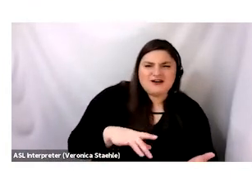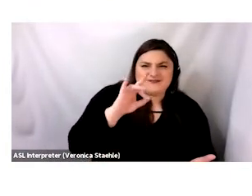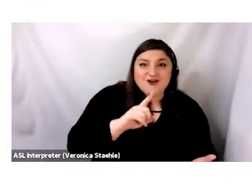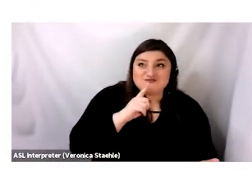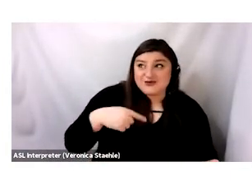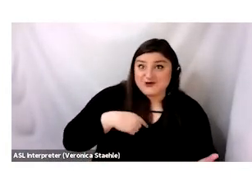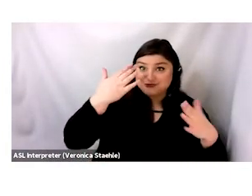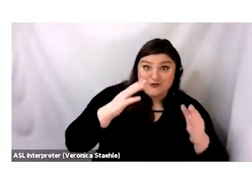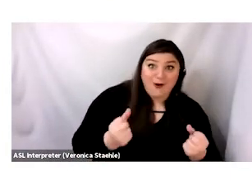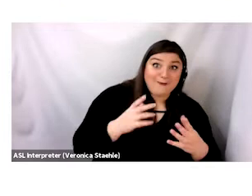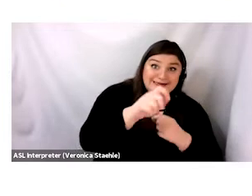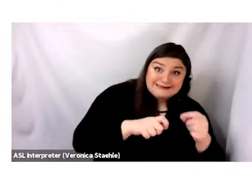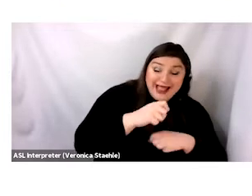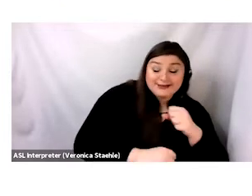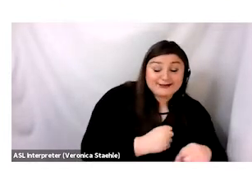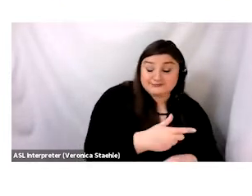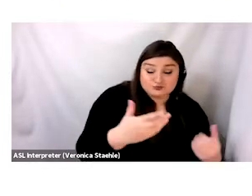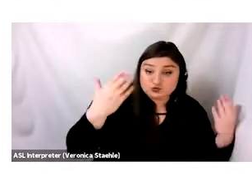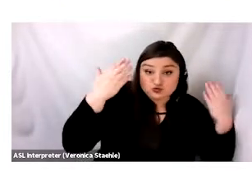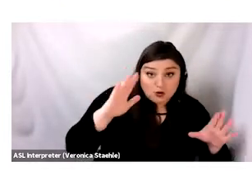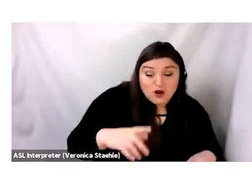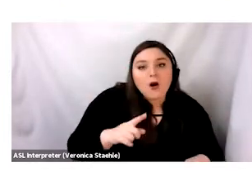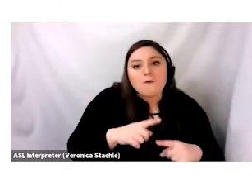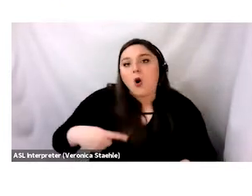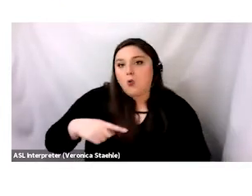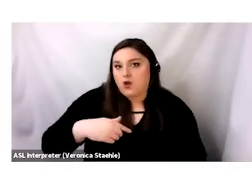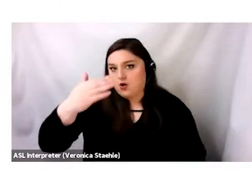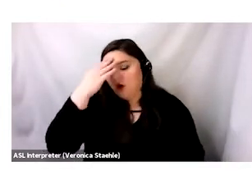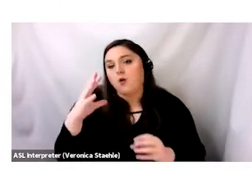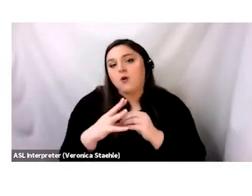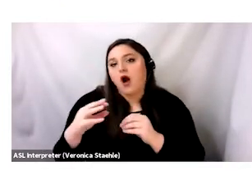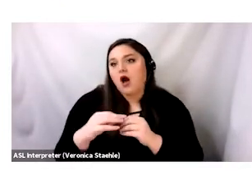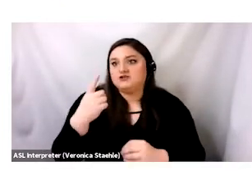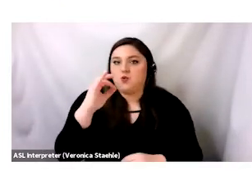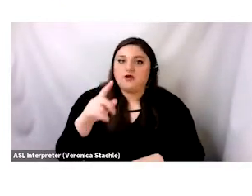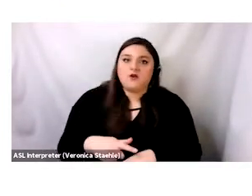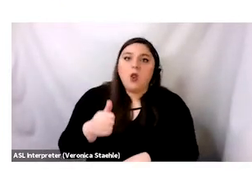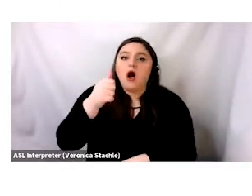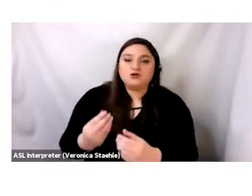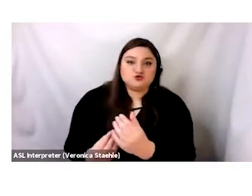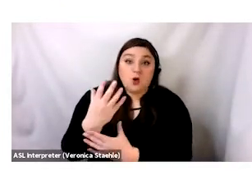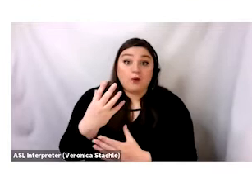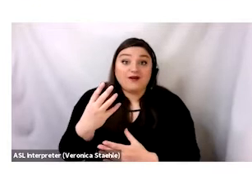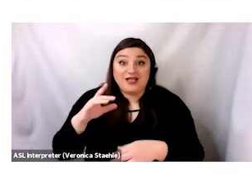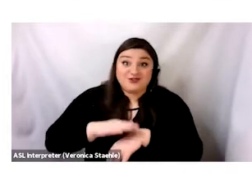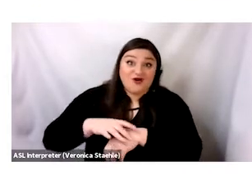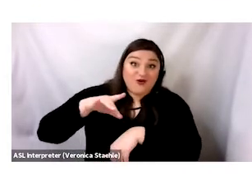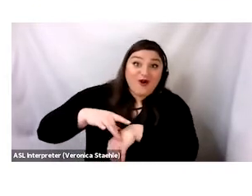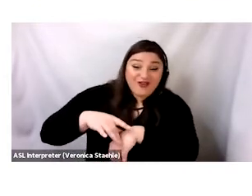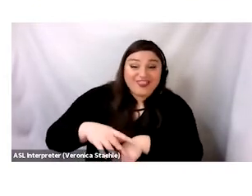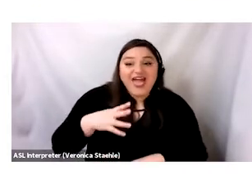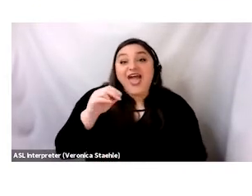years, but what we do know is that cotton is one of the oldest plants that humans have cultivated on Earth, and it was